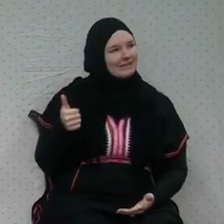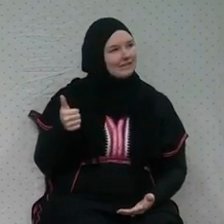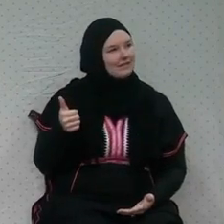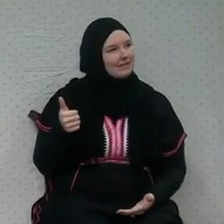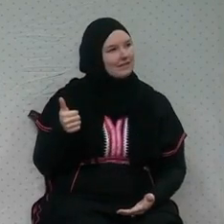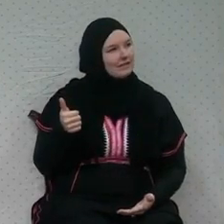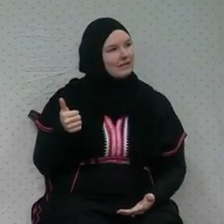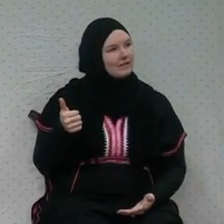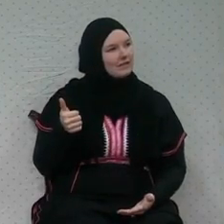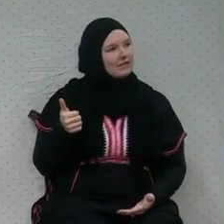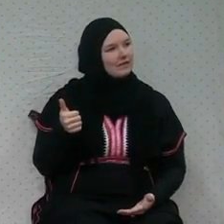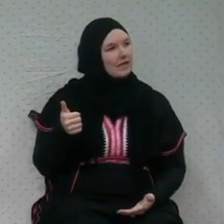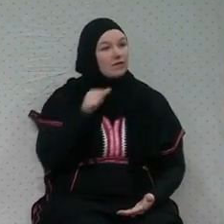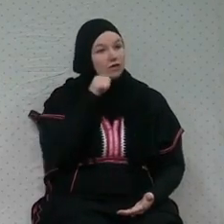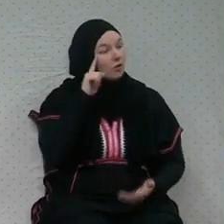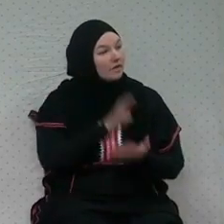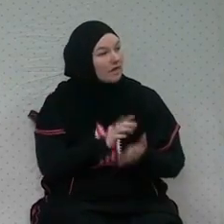If you don't believe me, read the news.